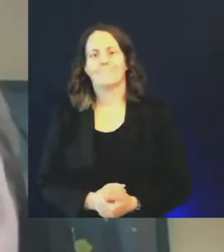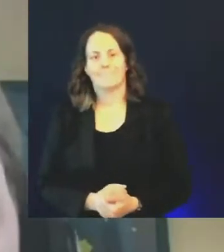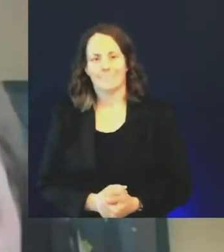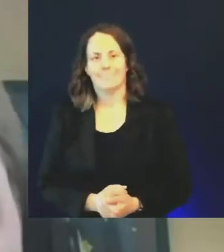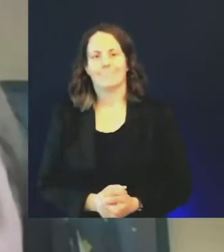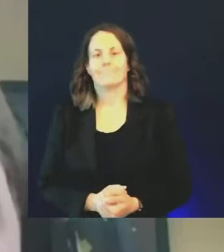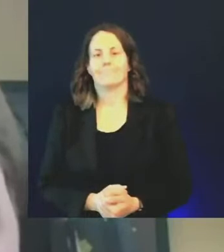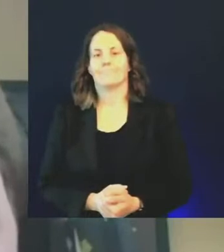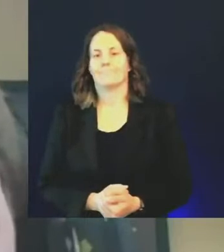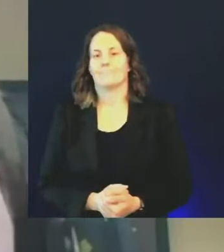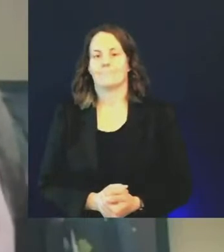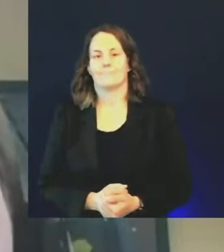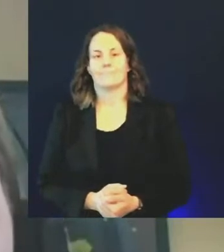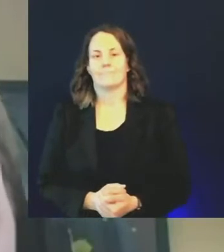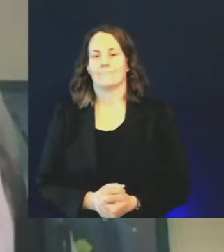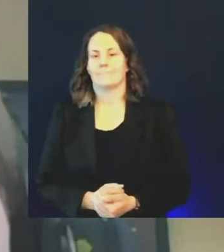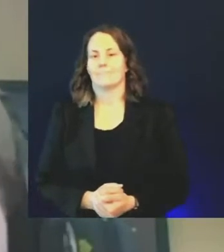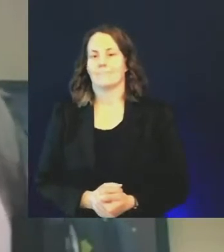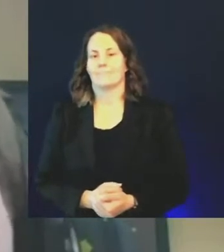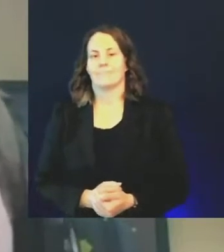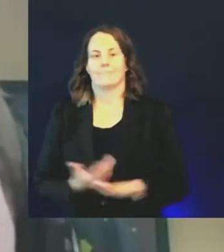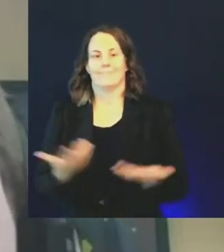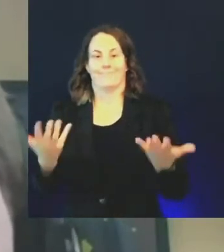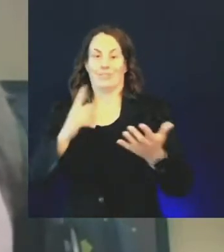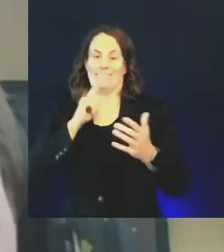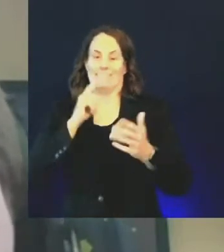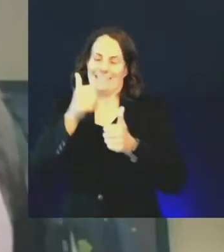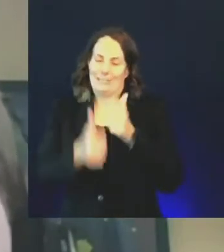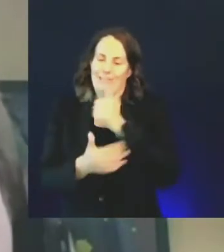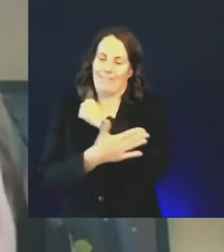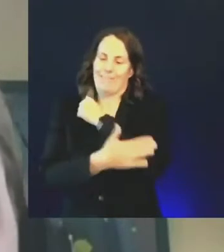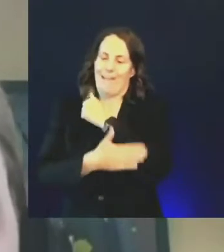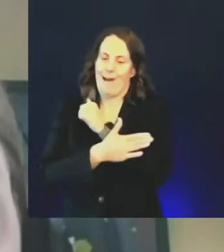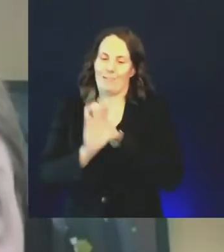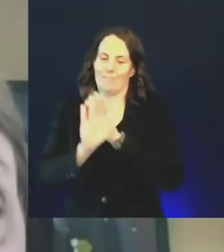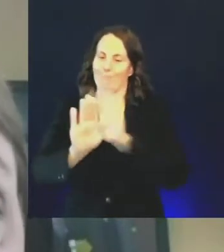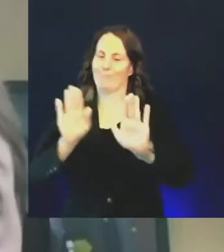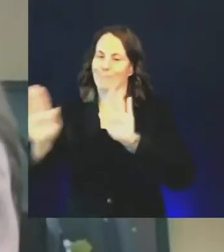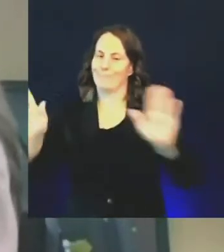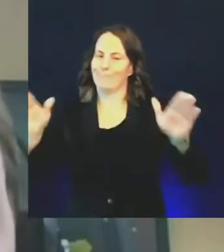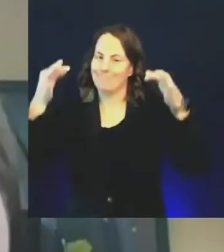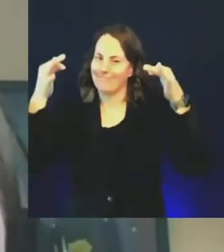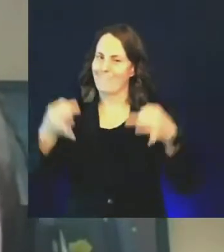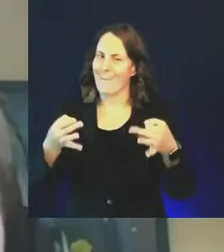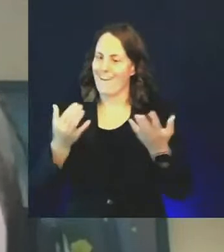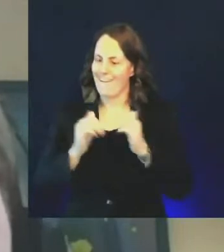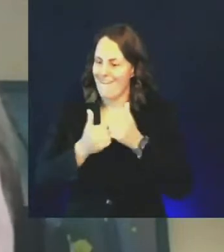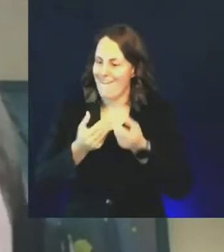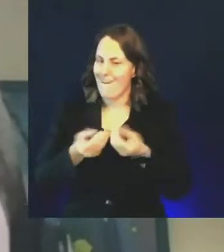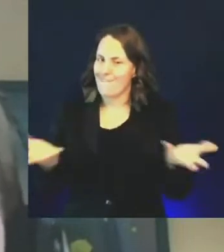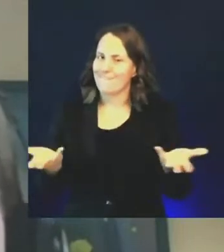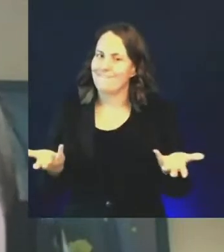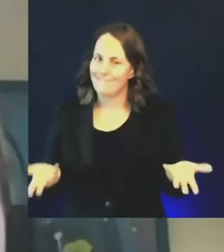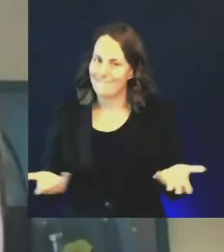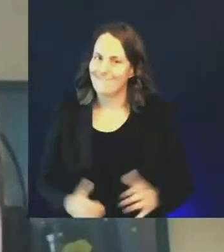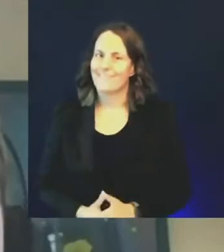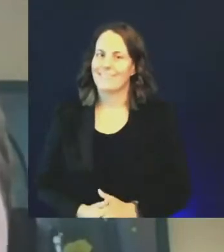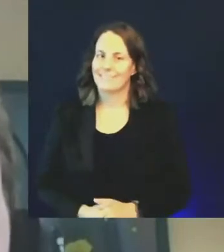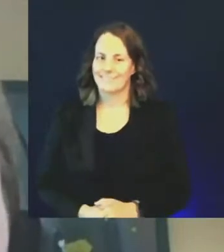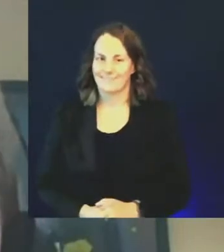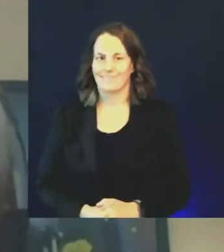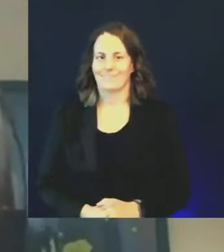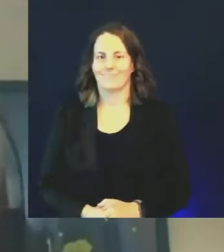from community to community. Was really encouraged to read some exciting news from Milwaukee about a door-to-door